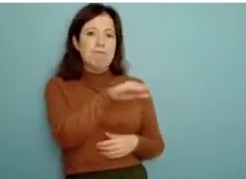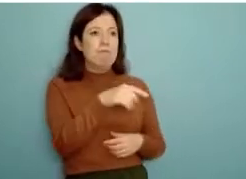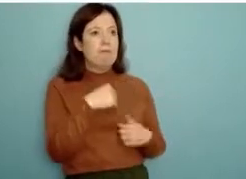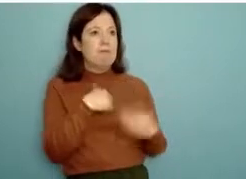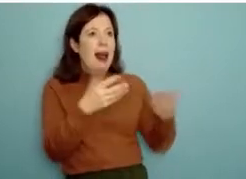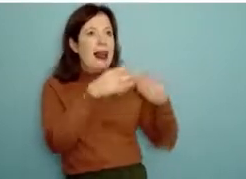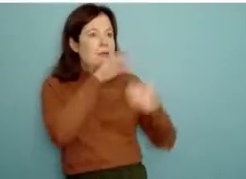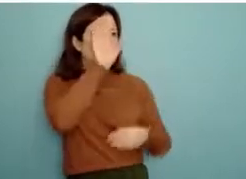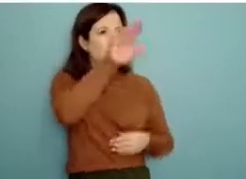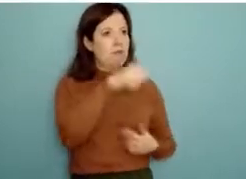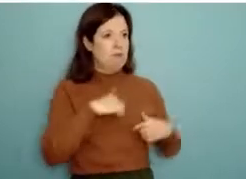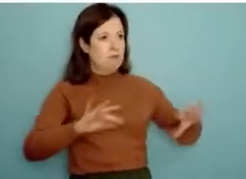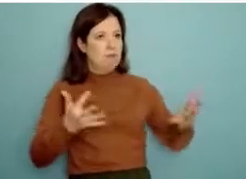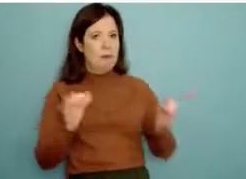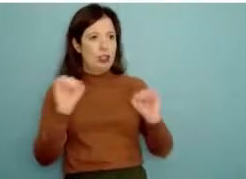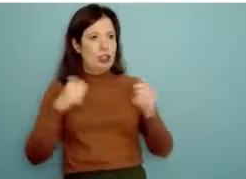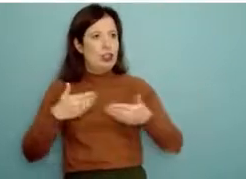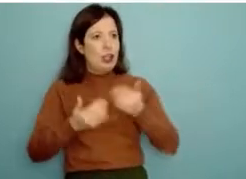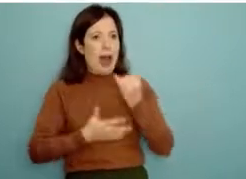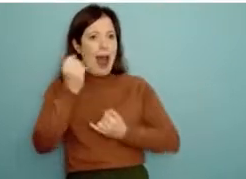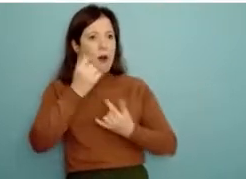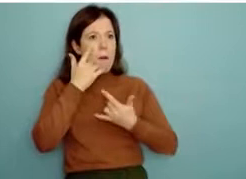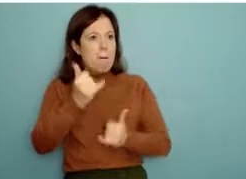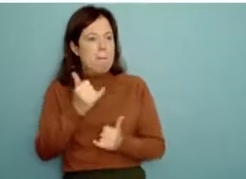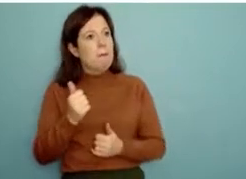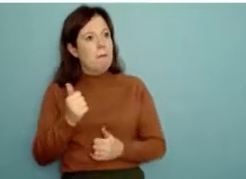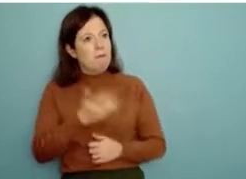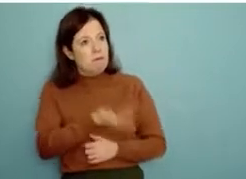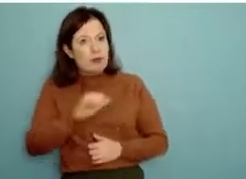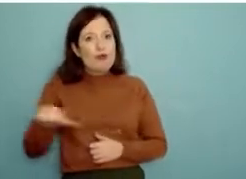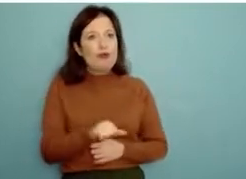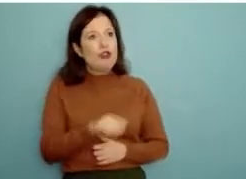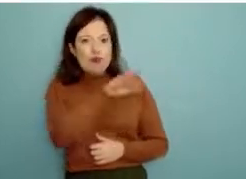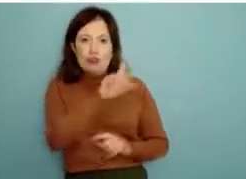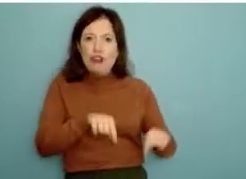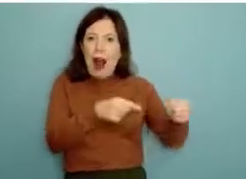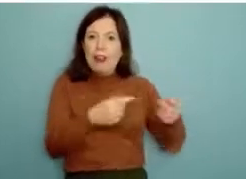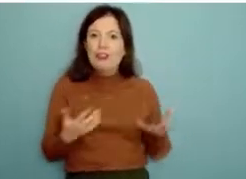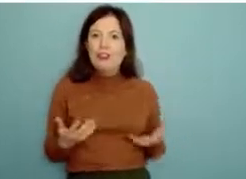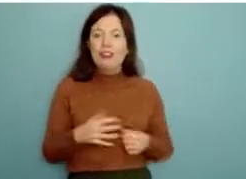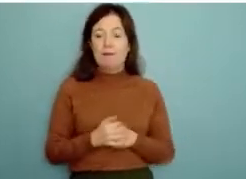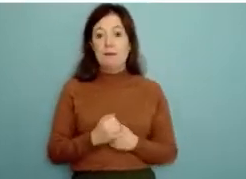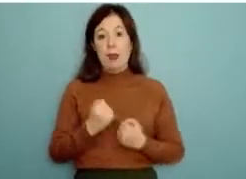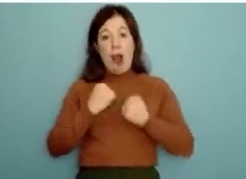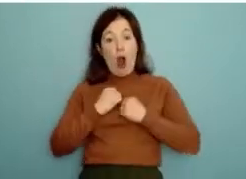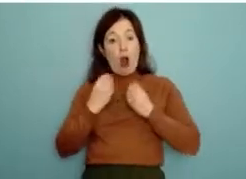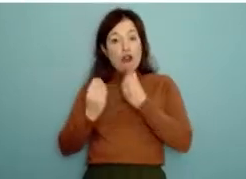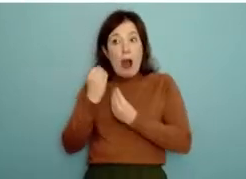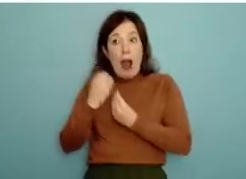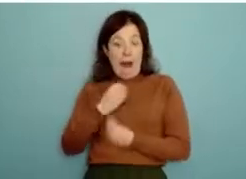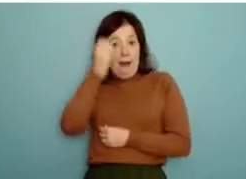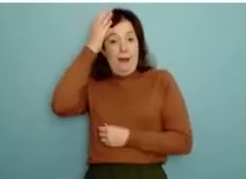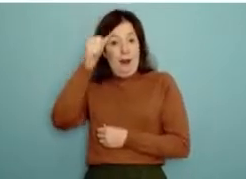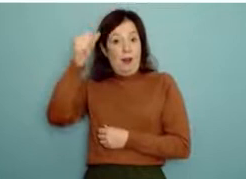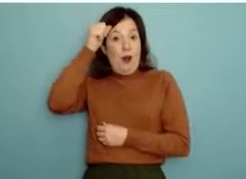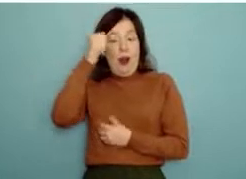outcome measures as effectively and productively as we should be. Draw upon our own training, draw upon the evidence base and the research, which